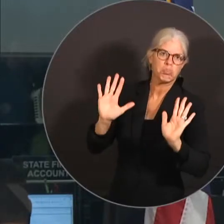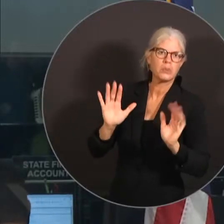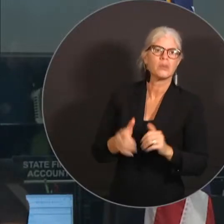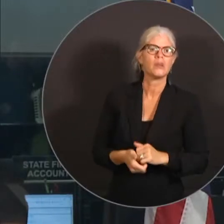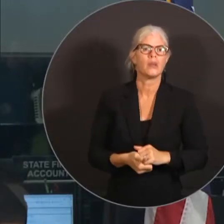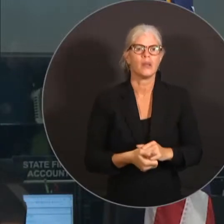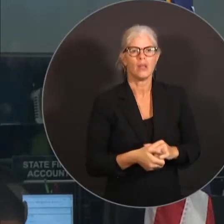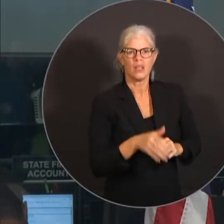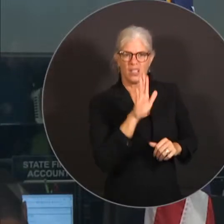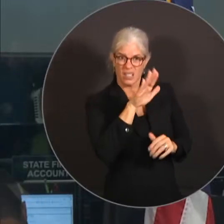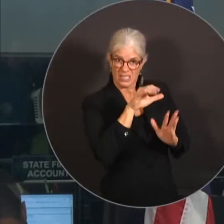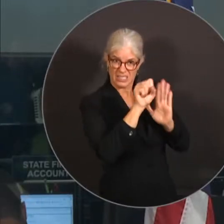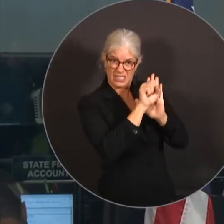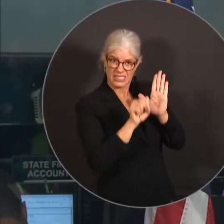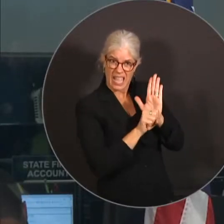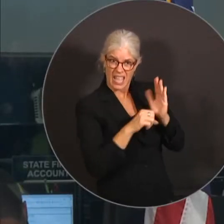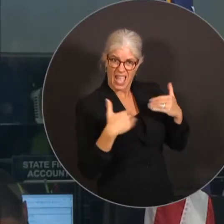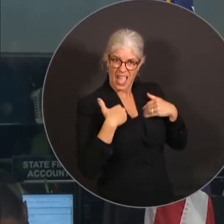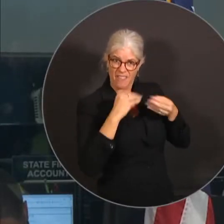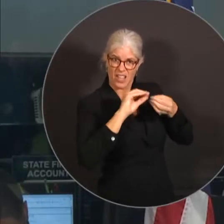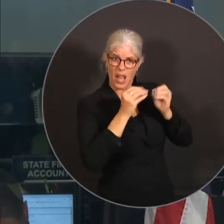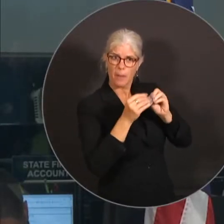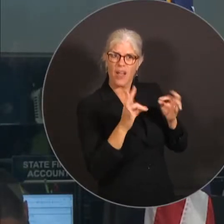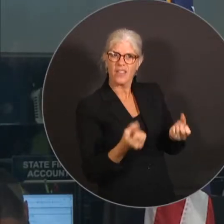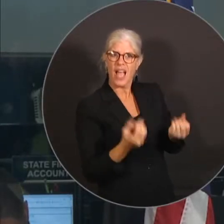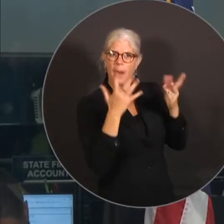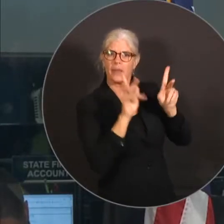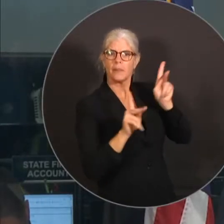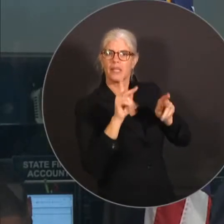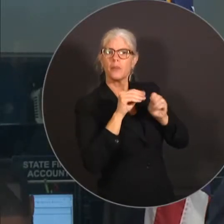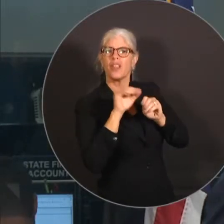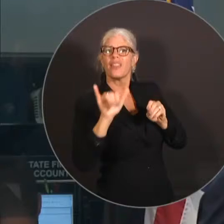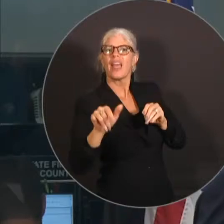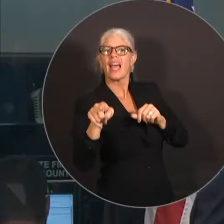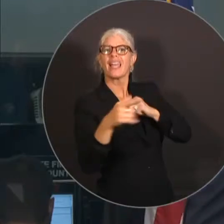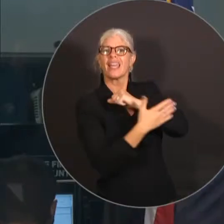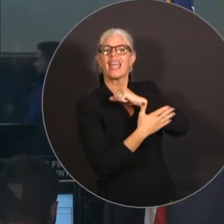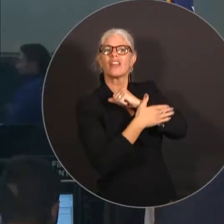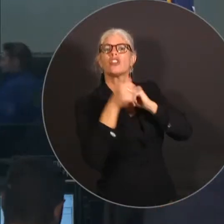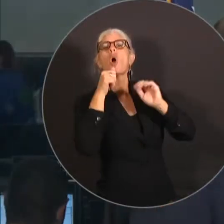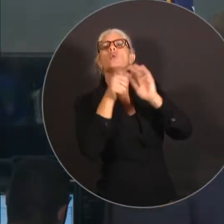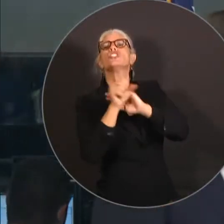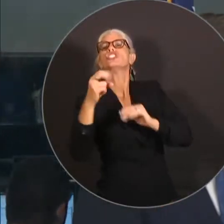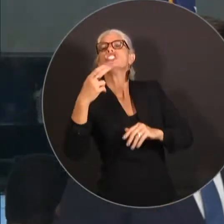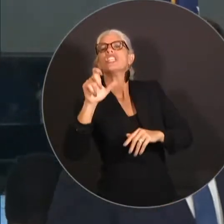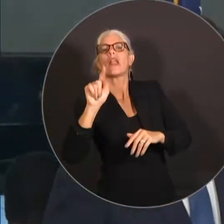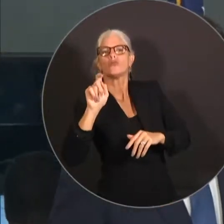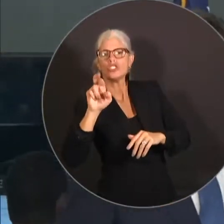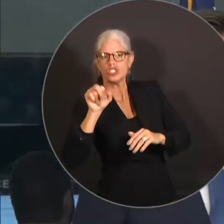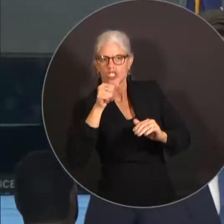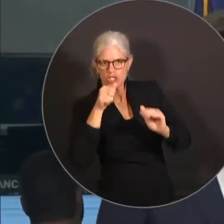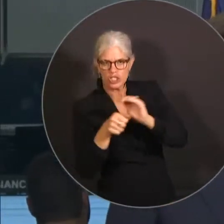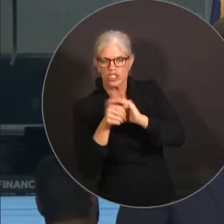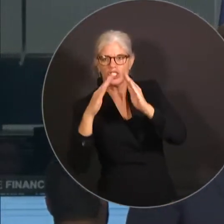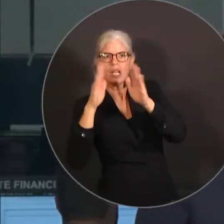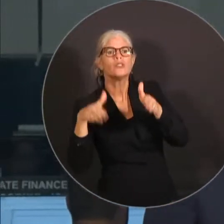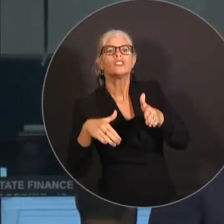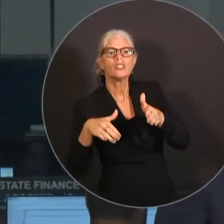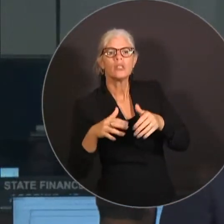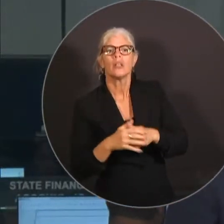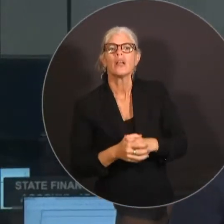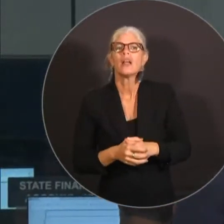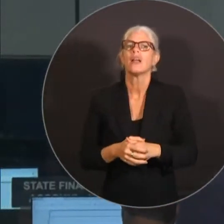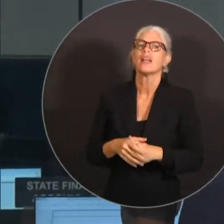number on how many people are in county shelters or those state supplemented shelters? So I appreciate the